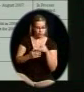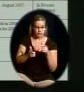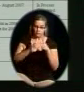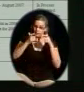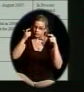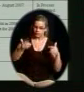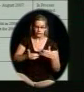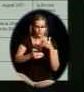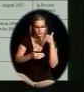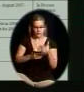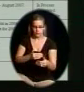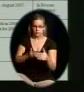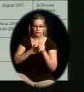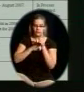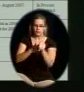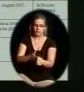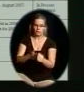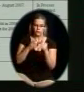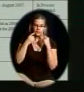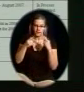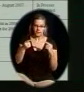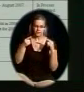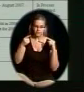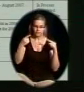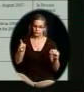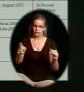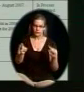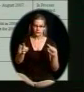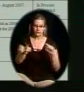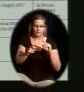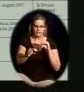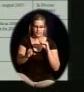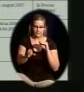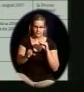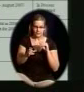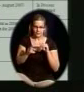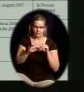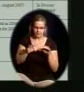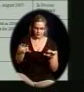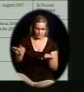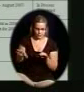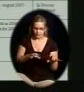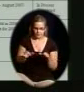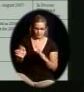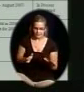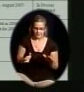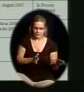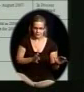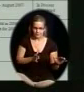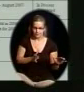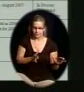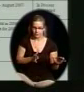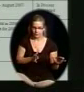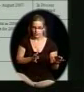big steps that lead to a successful implementation. Timeline and the success measures are